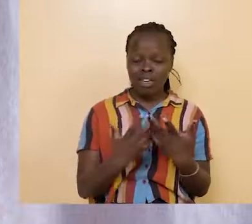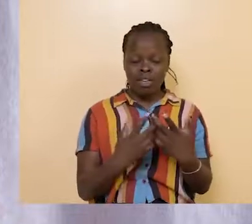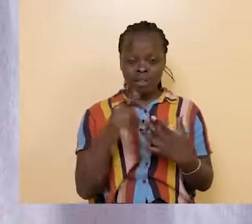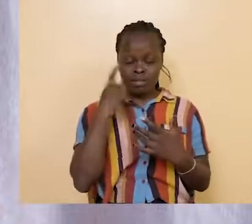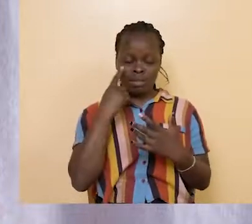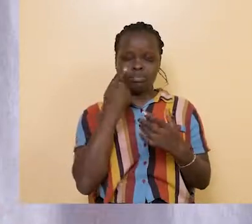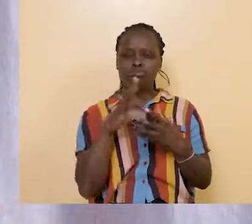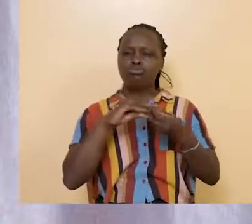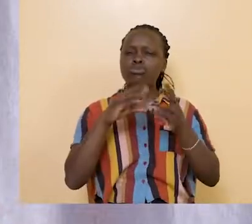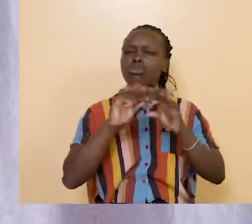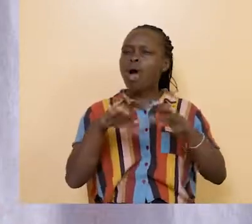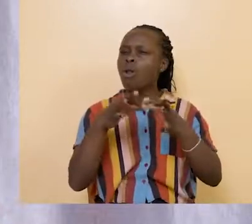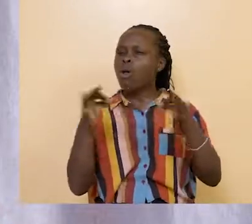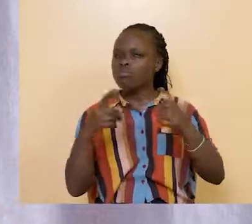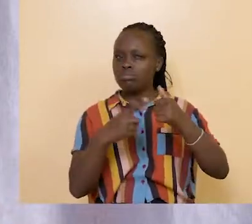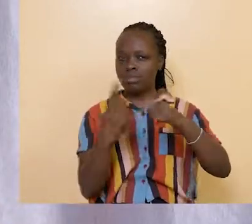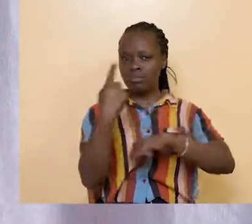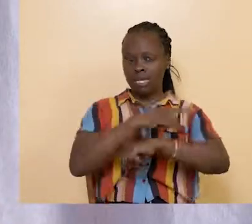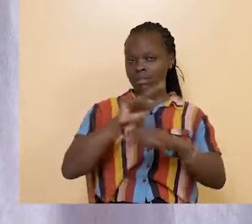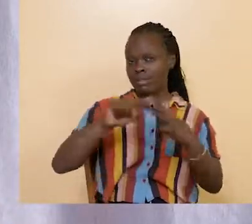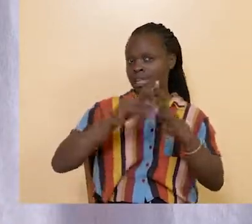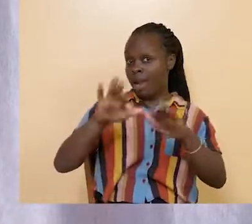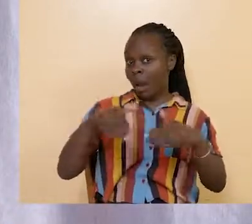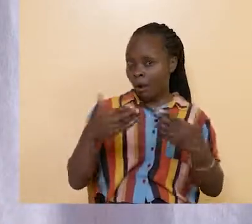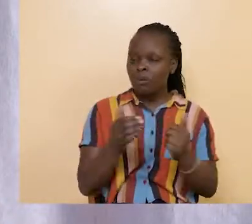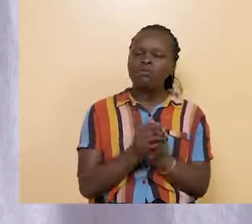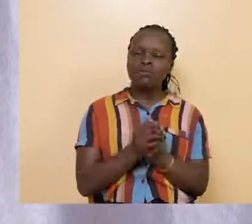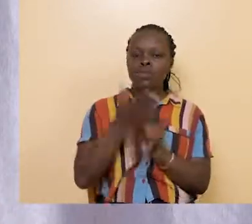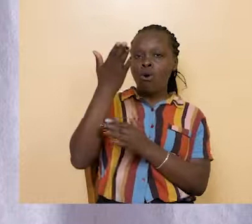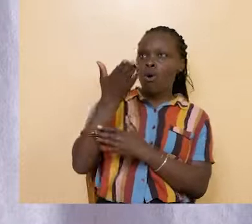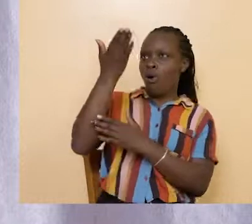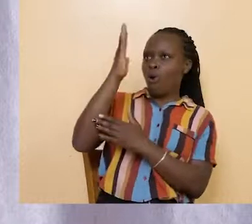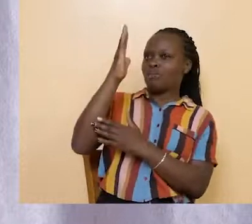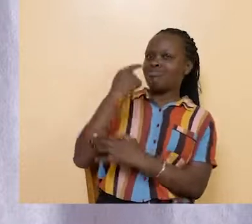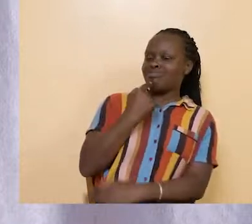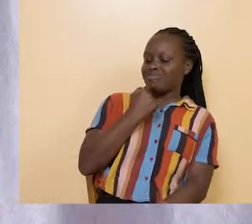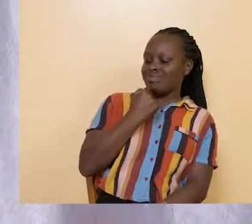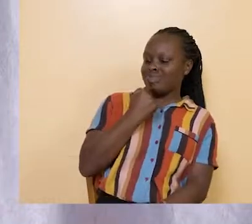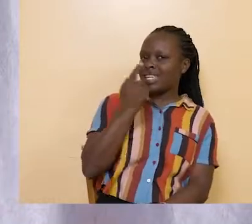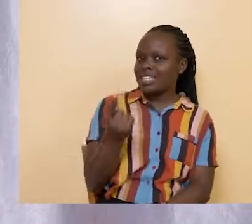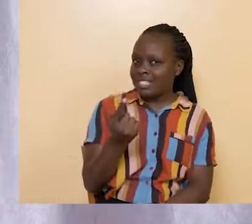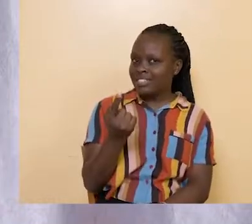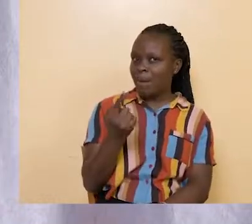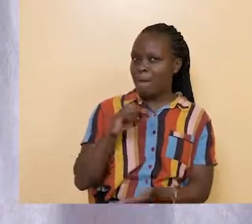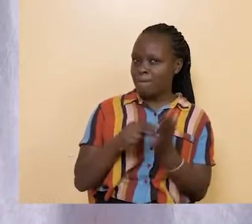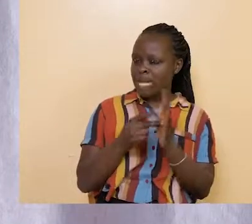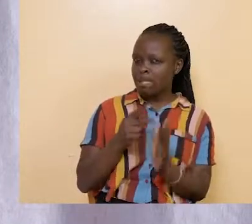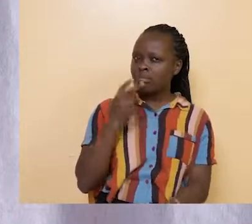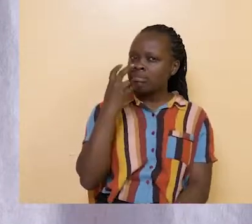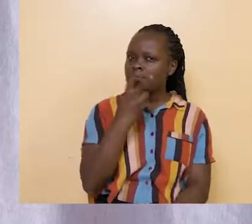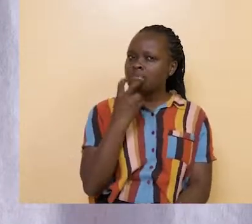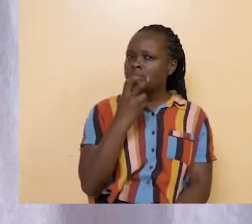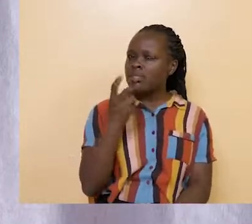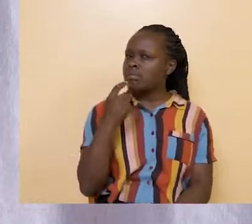of creation, day 1 to 6, all of them start like this: and God said. And with just the power of his